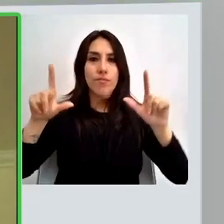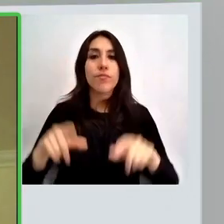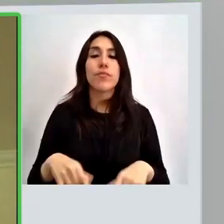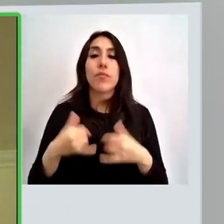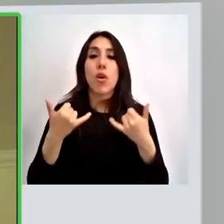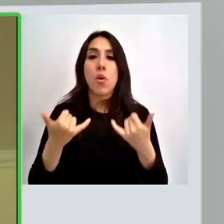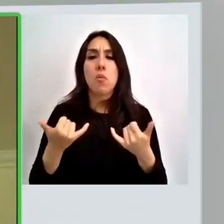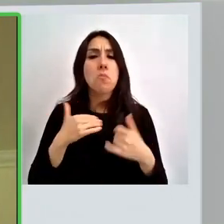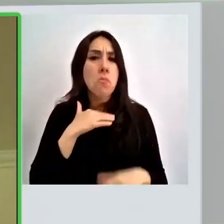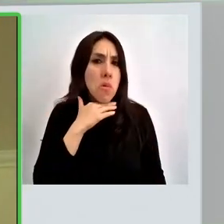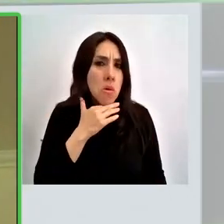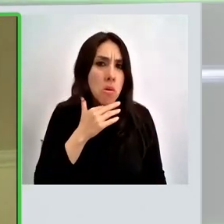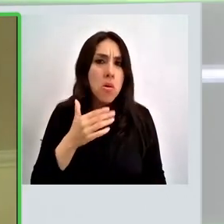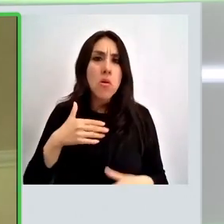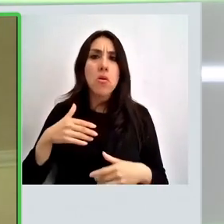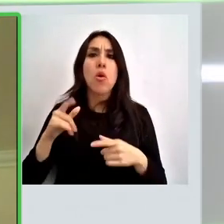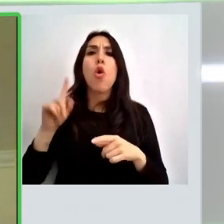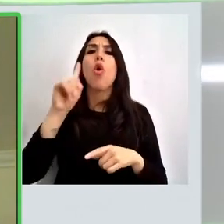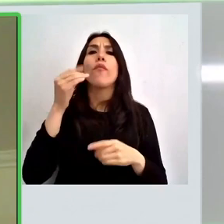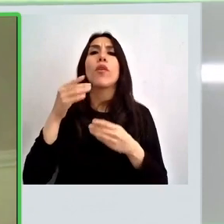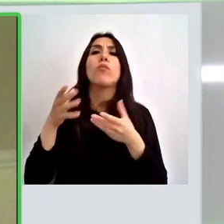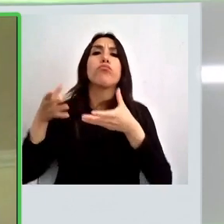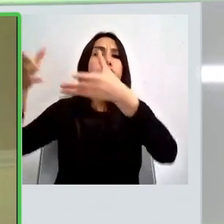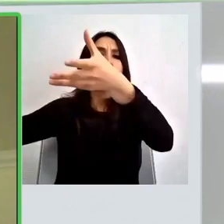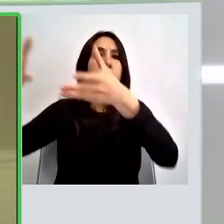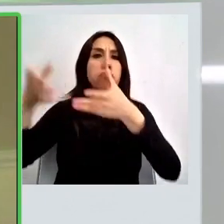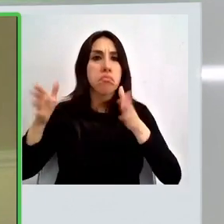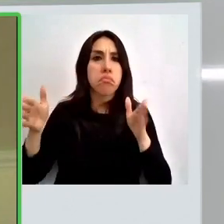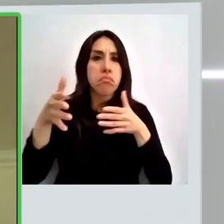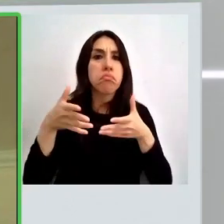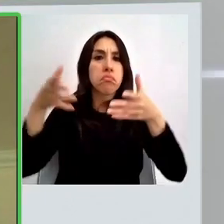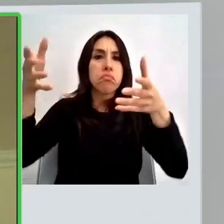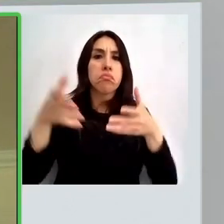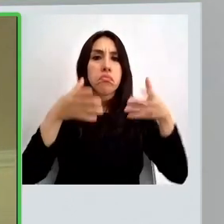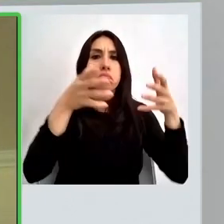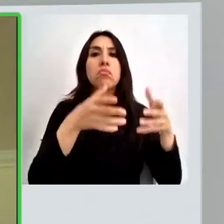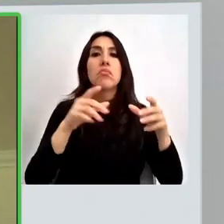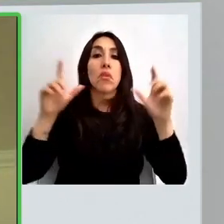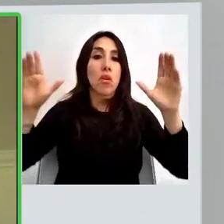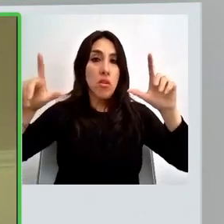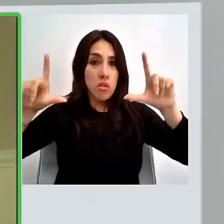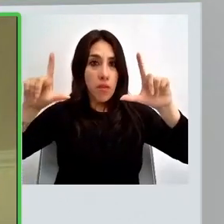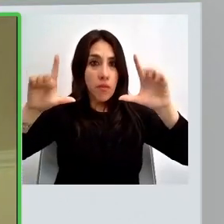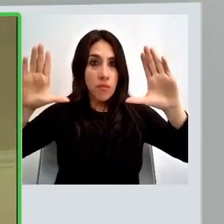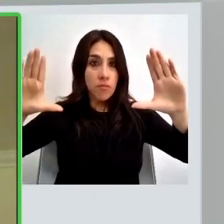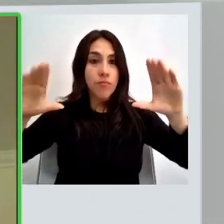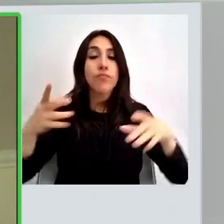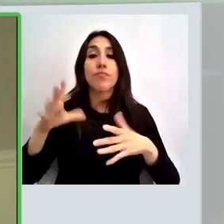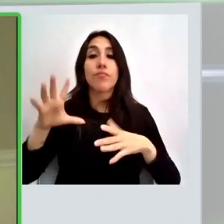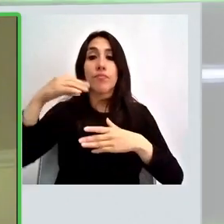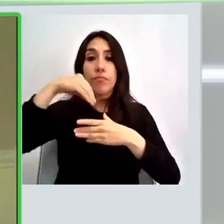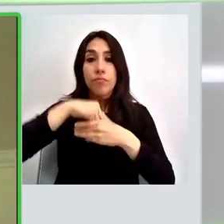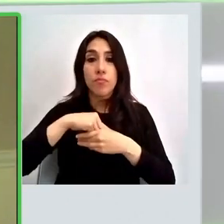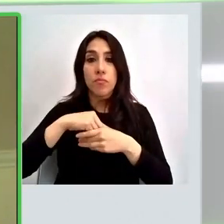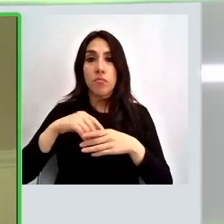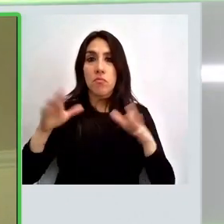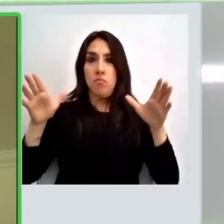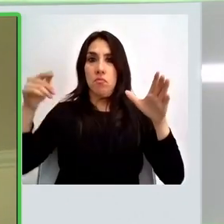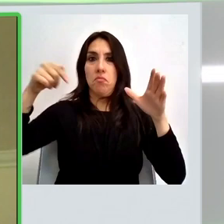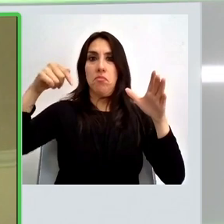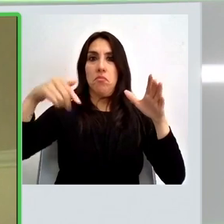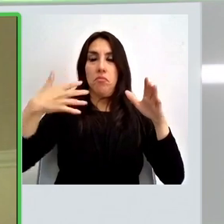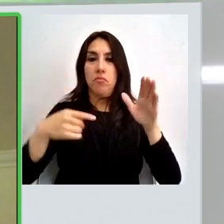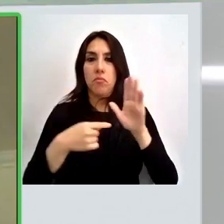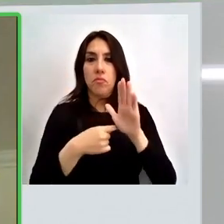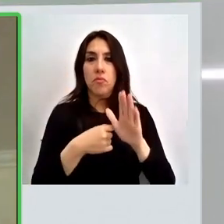I'm also equally proud of that because it has helped so much in terms of communication,